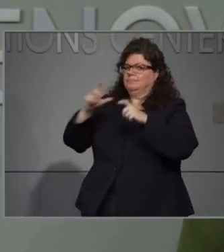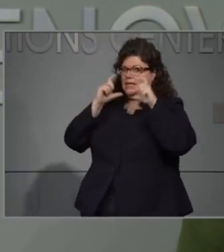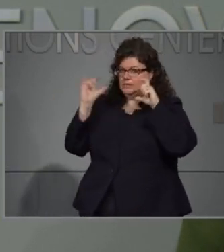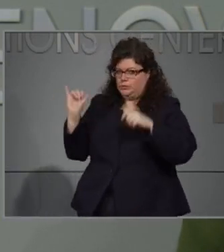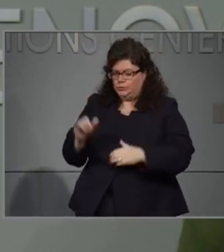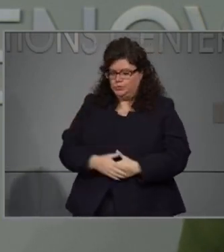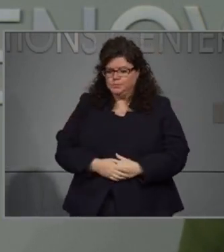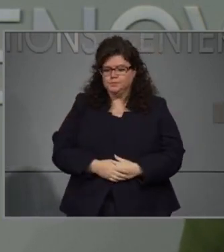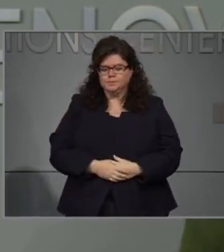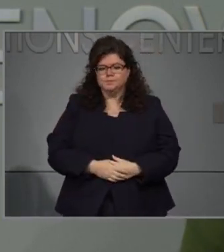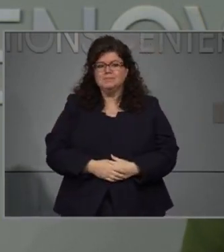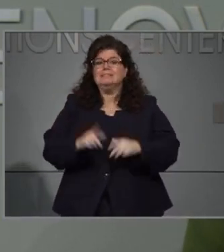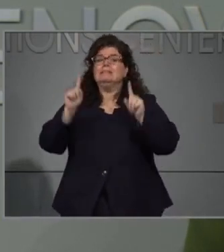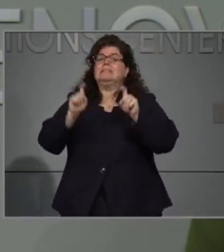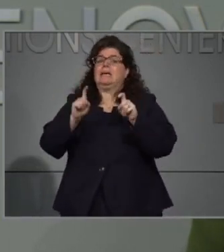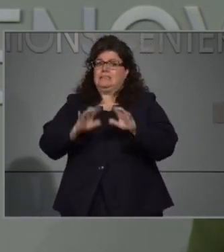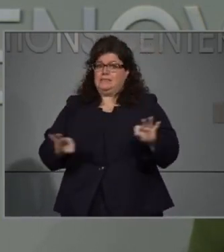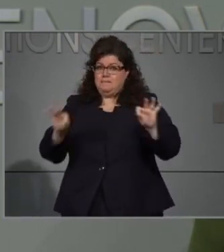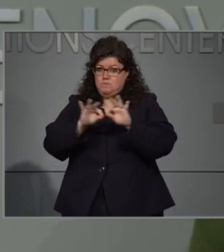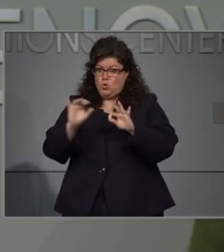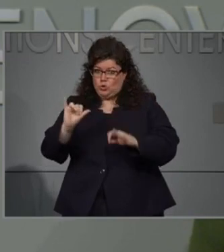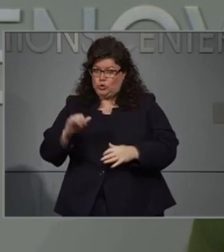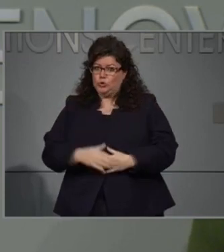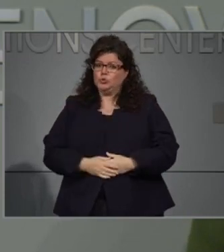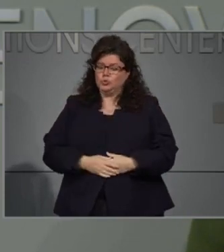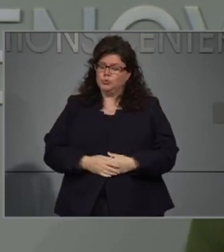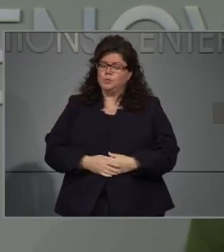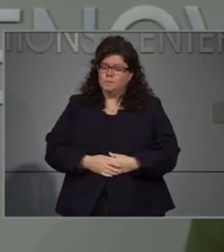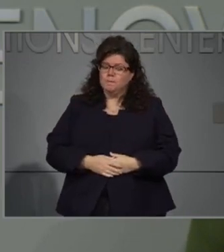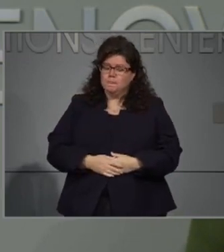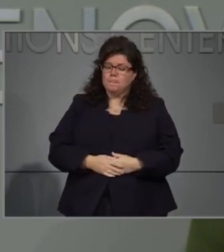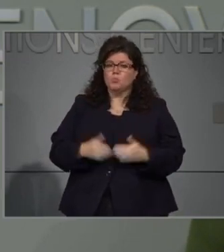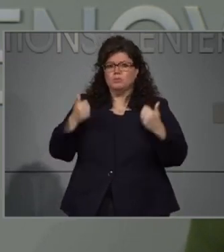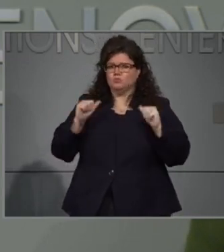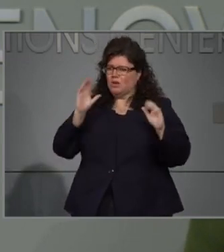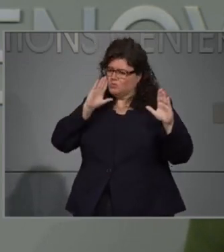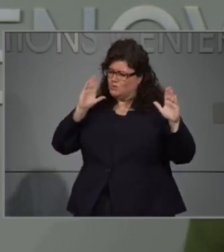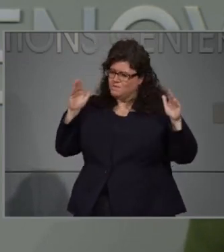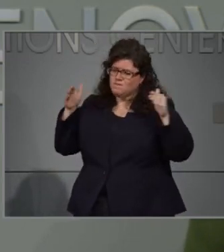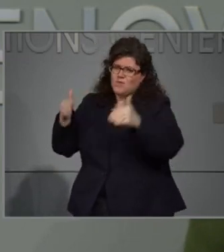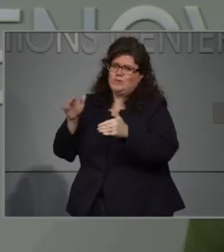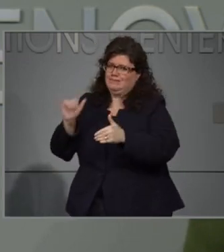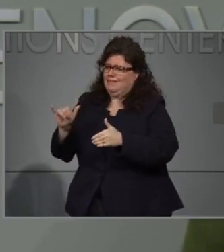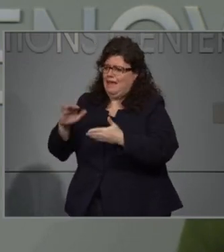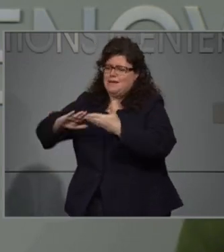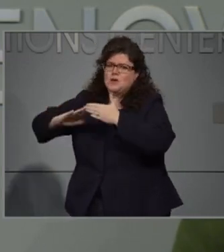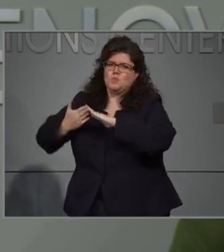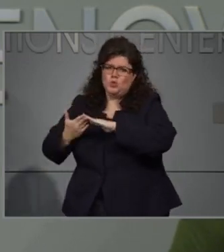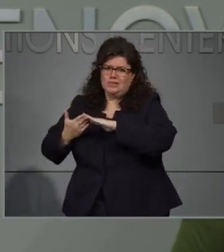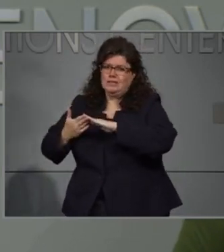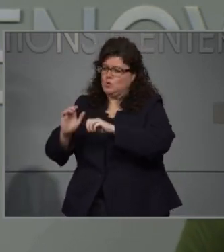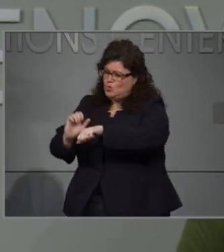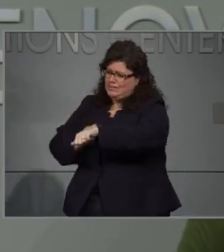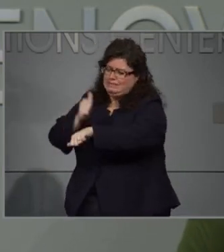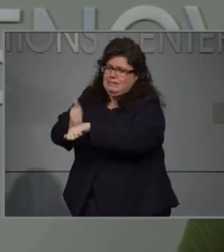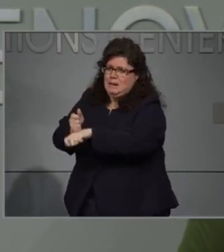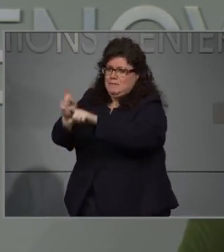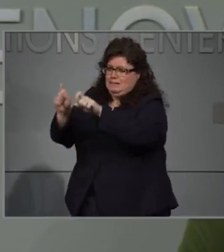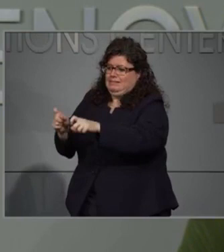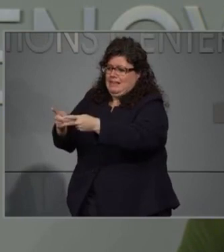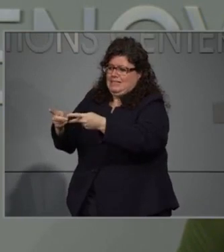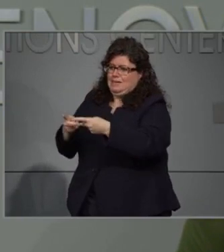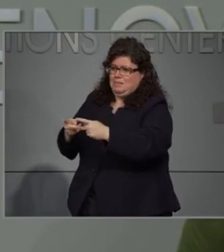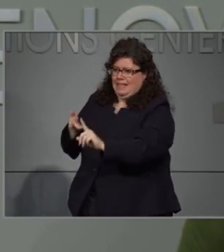access to testing, and so you see that we have tried to target some of these additional testing sites to where a number of